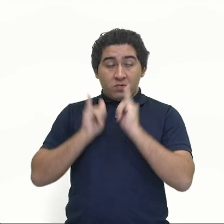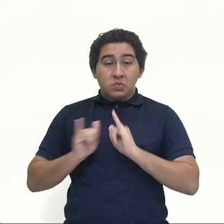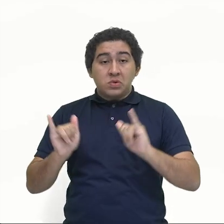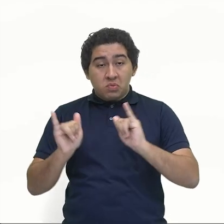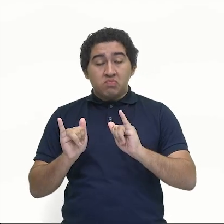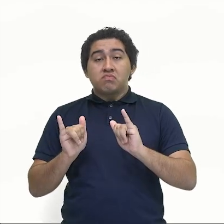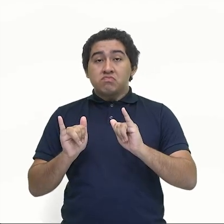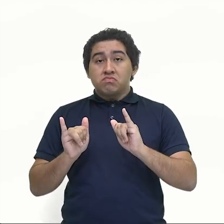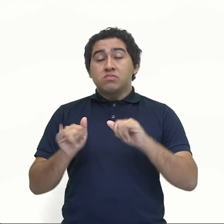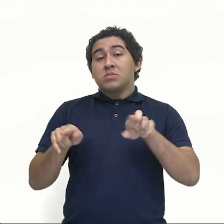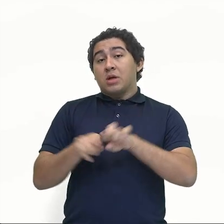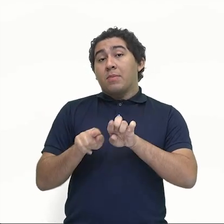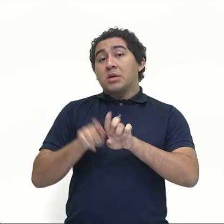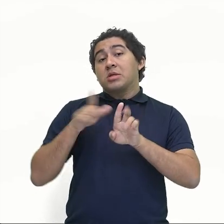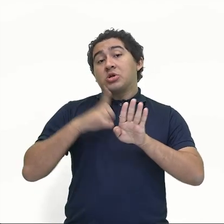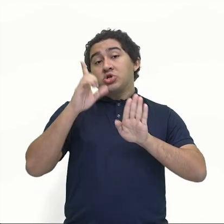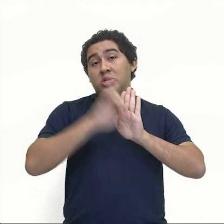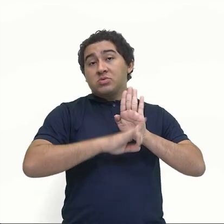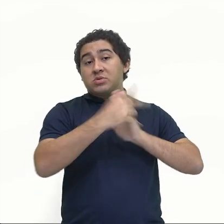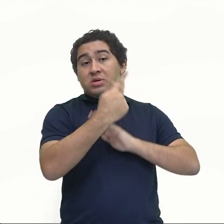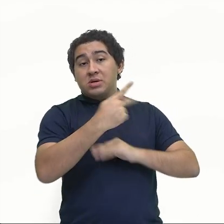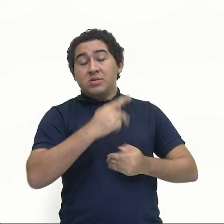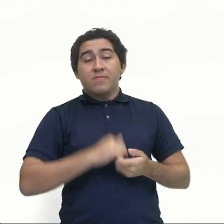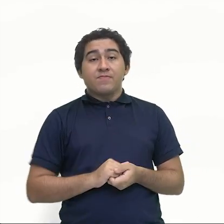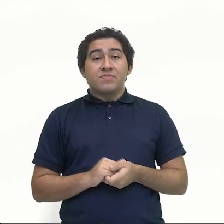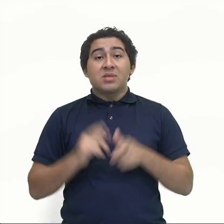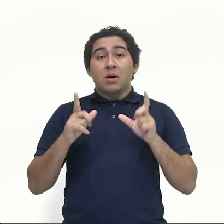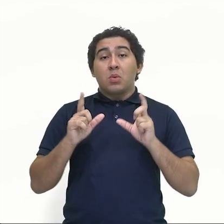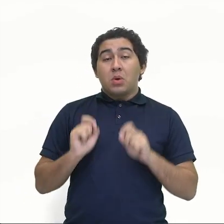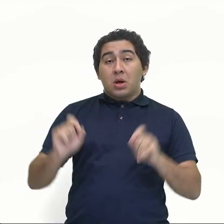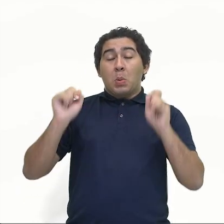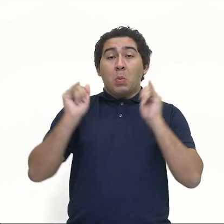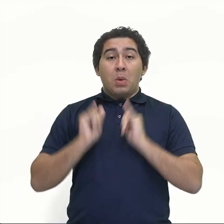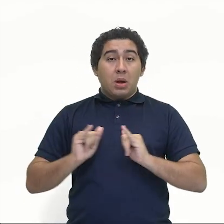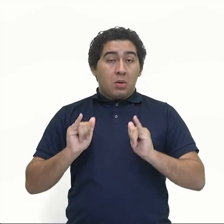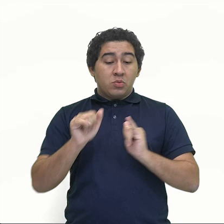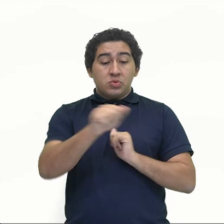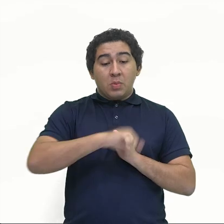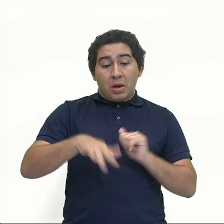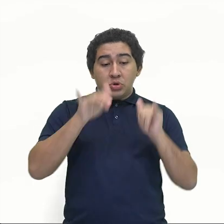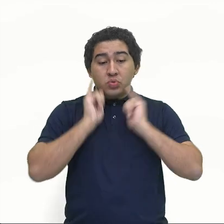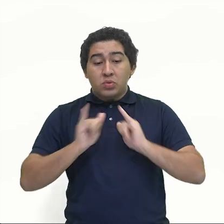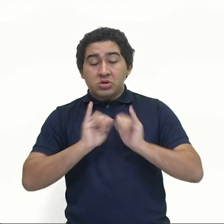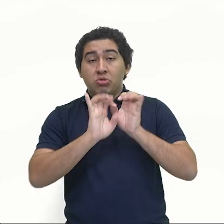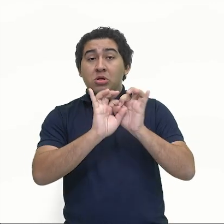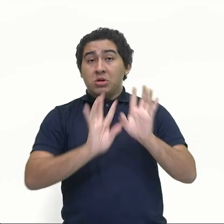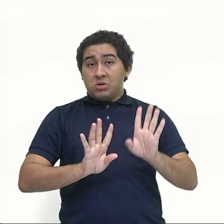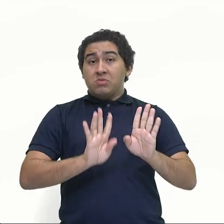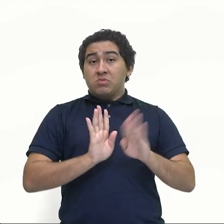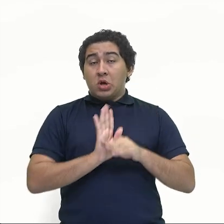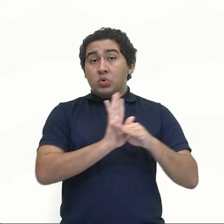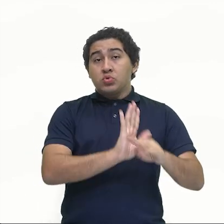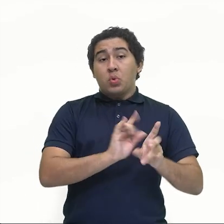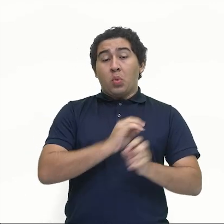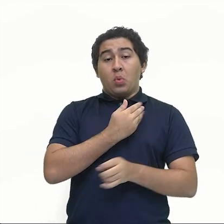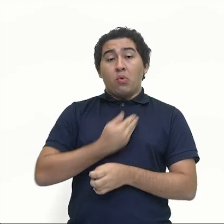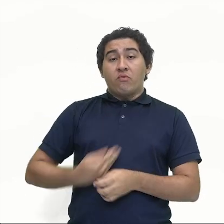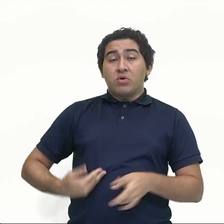direitos. Free press, que é uma imprensa livre, ela ajuda aí o governo